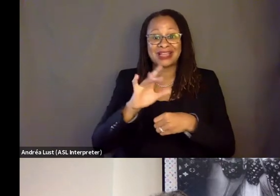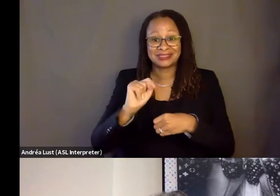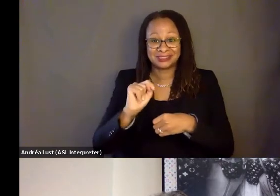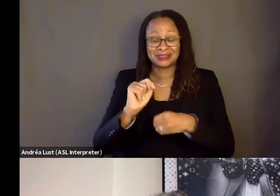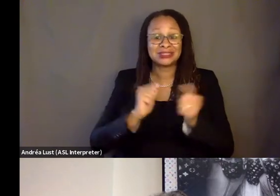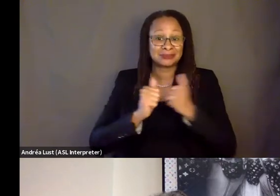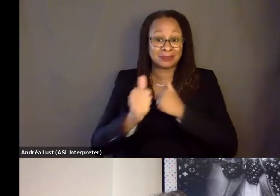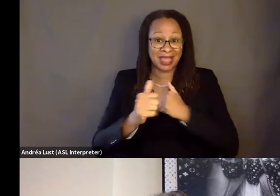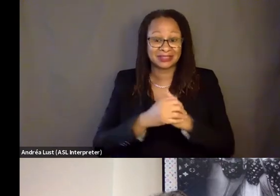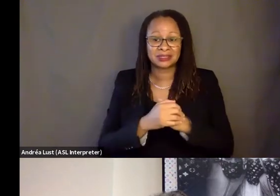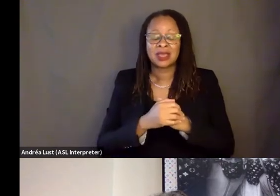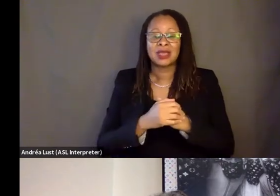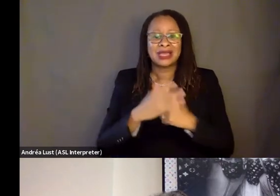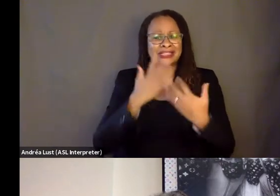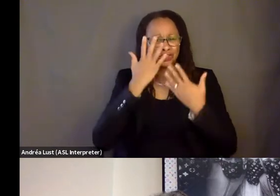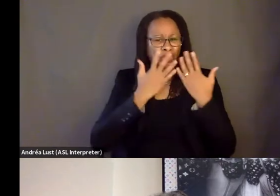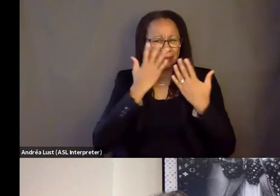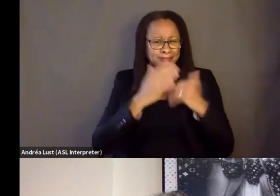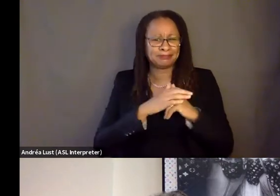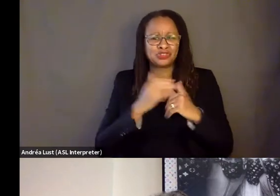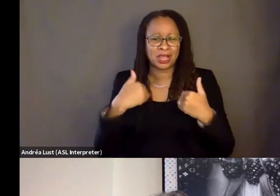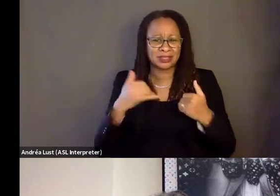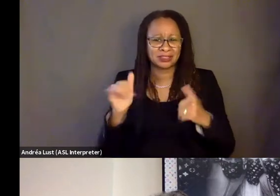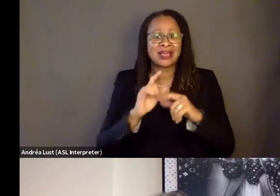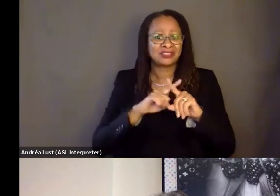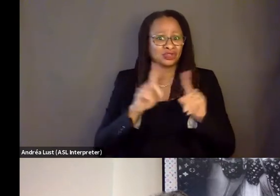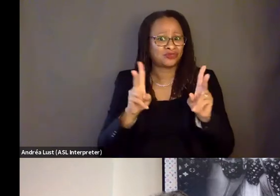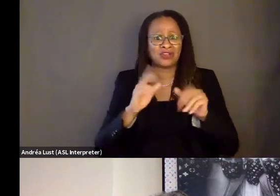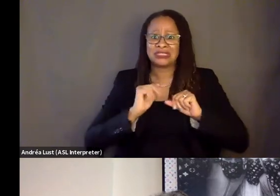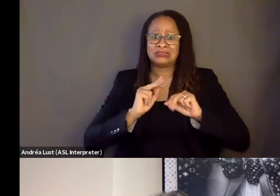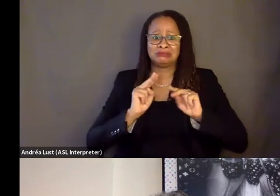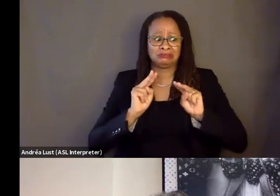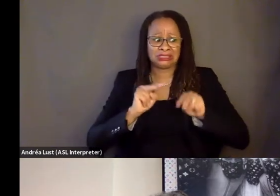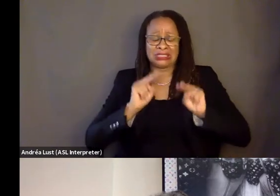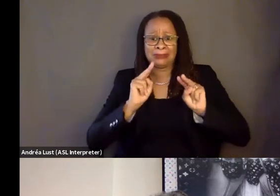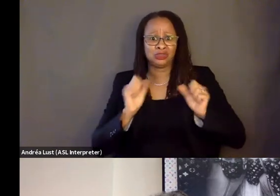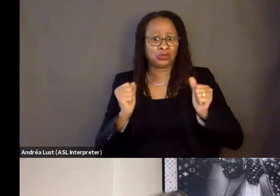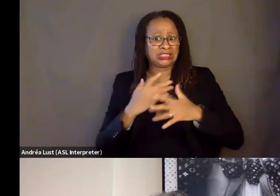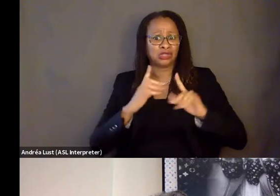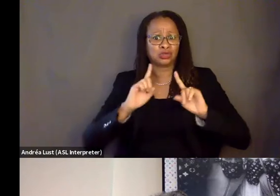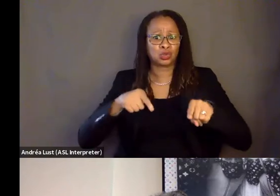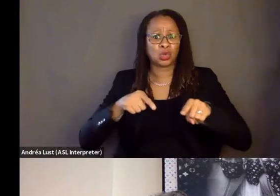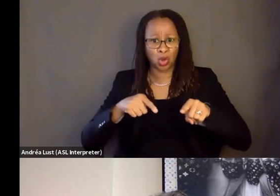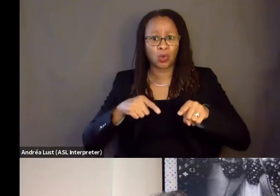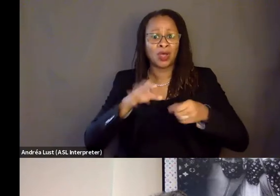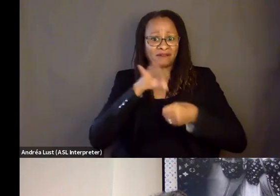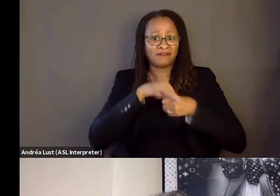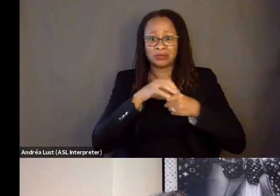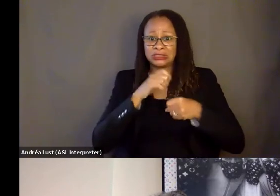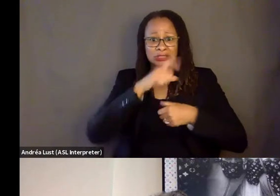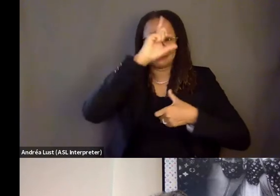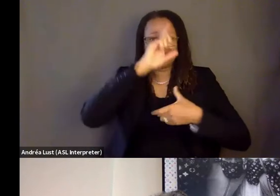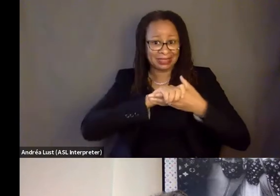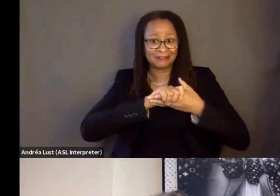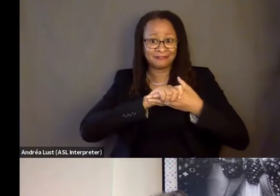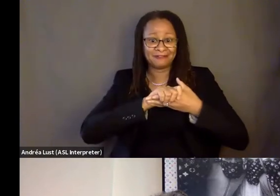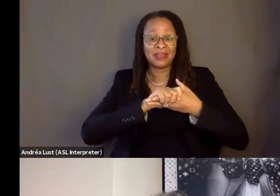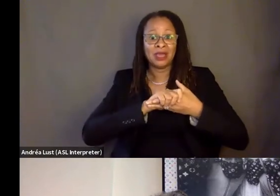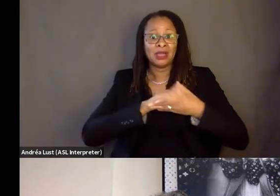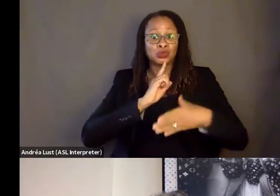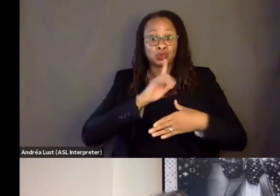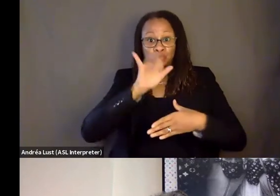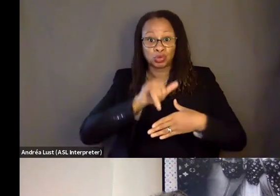is passed, that she was intimidated. She was still fearful of going to exercise that right. She didn't believe it was